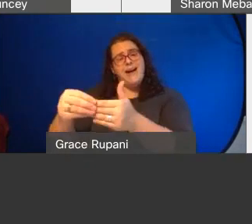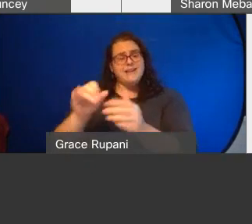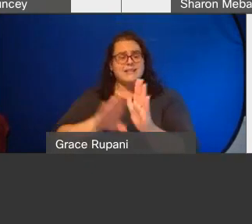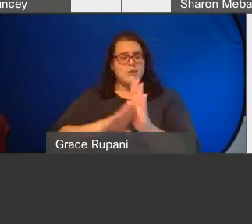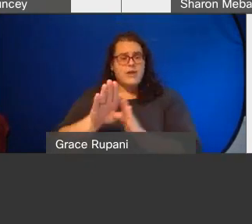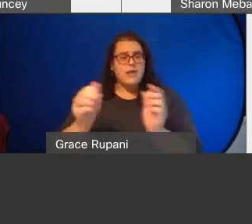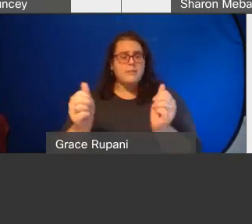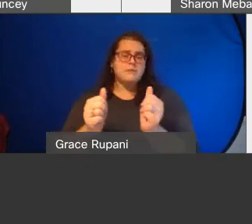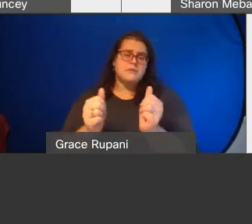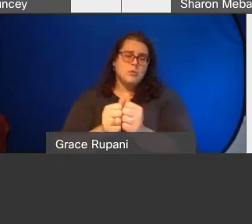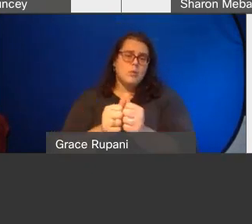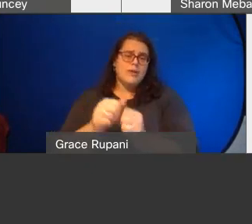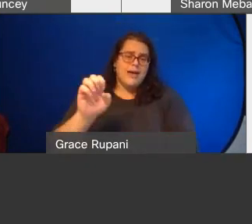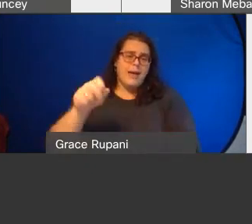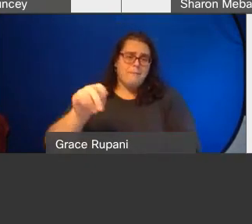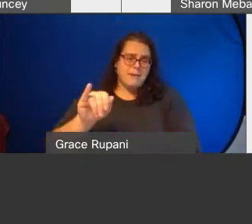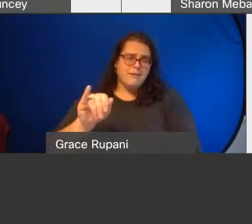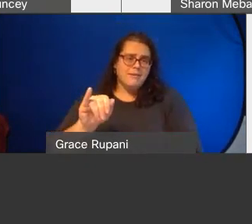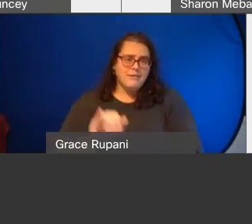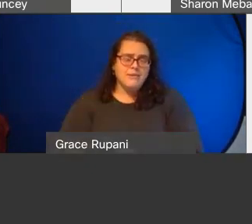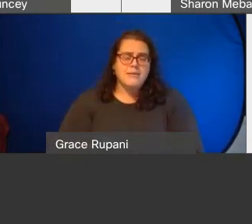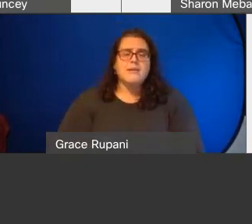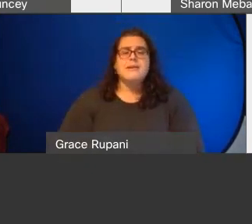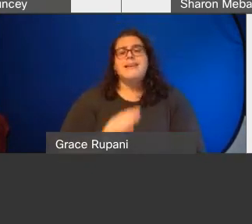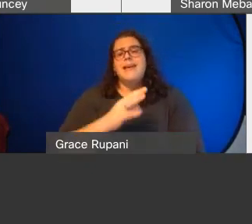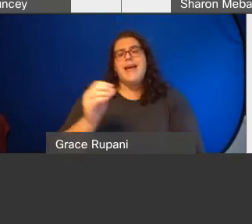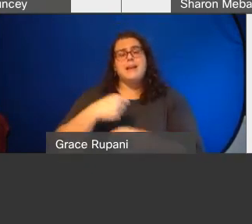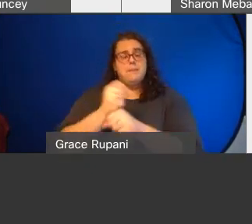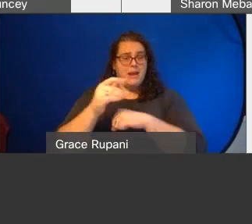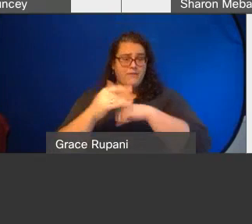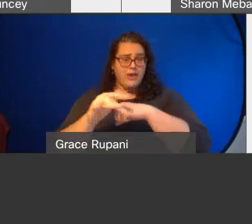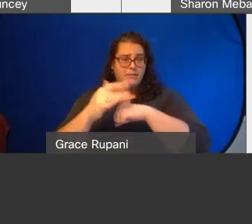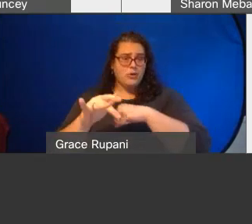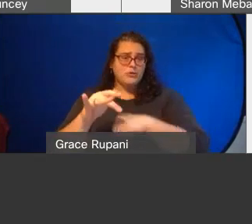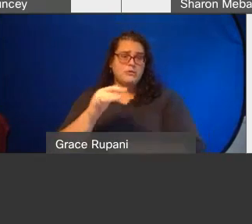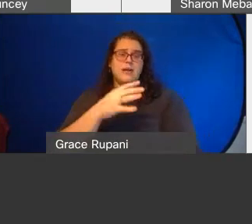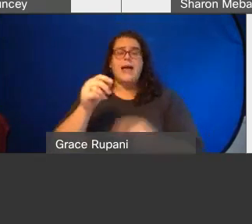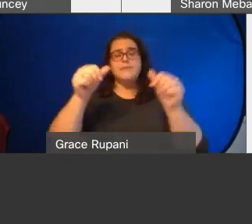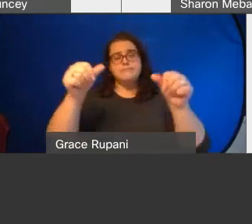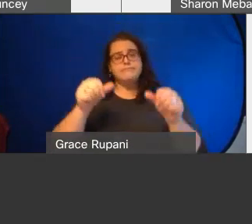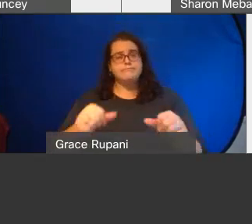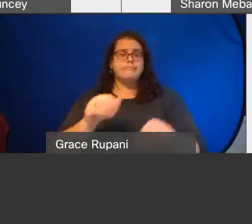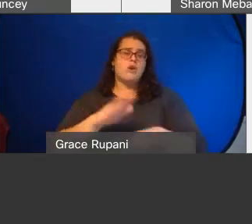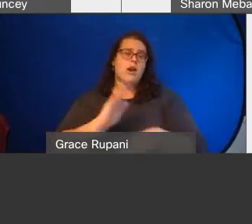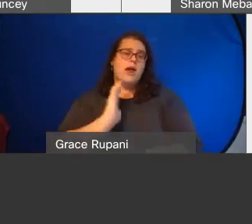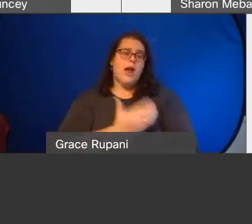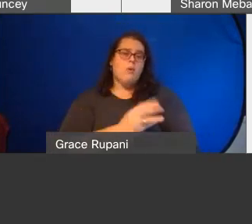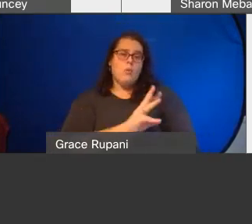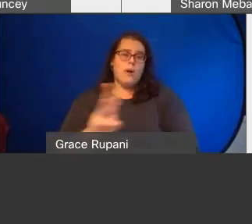by our EPI and made available and placed on our COVID